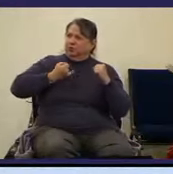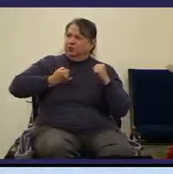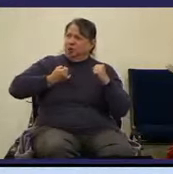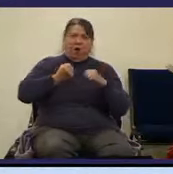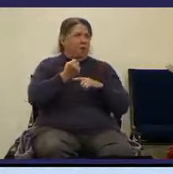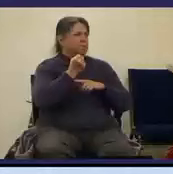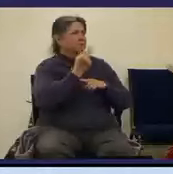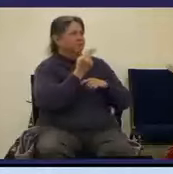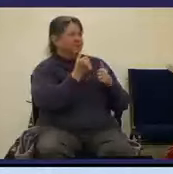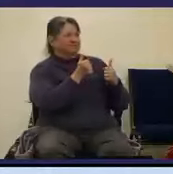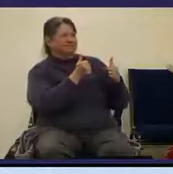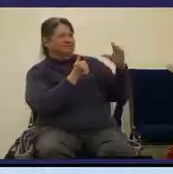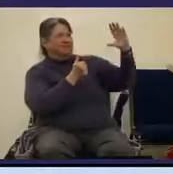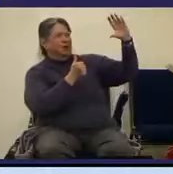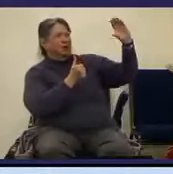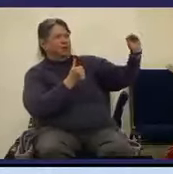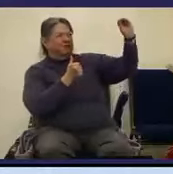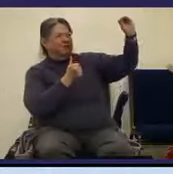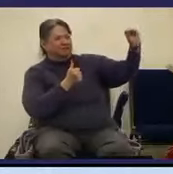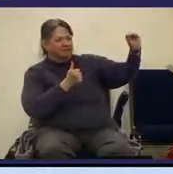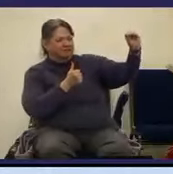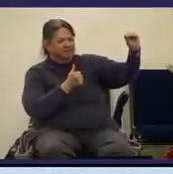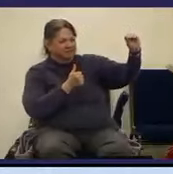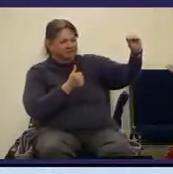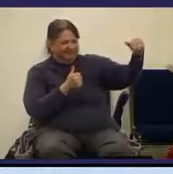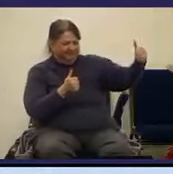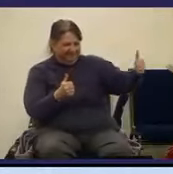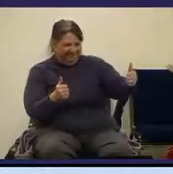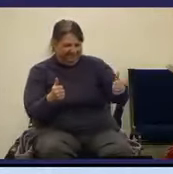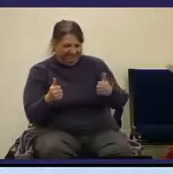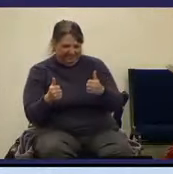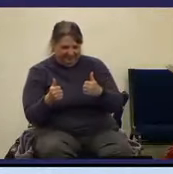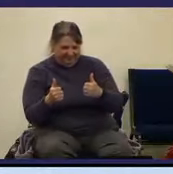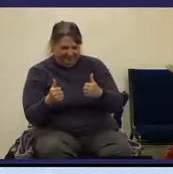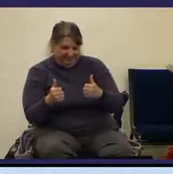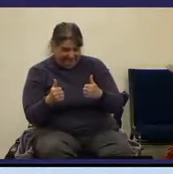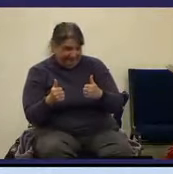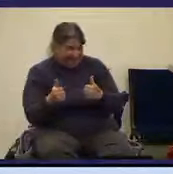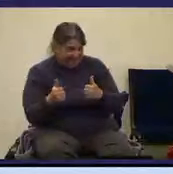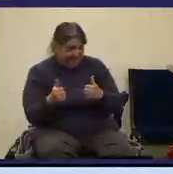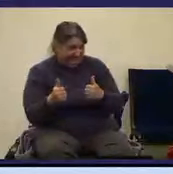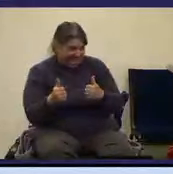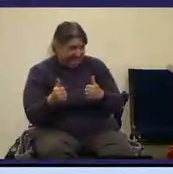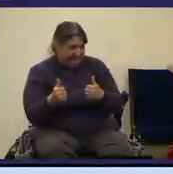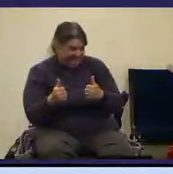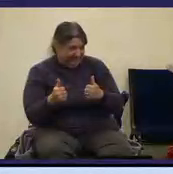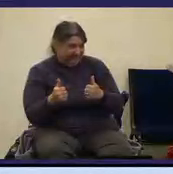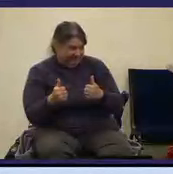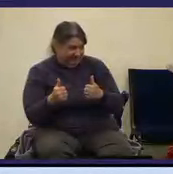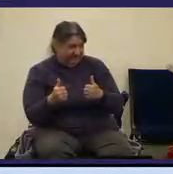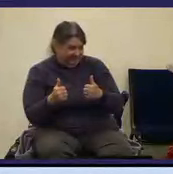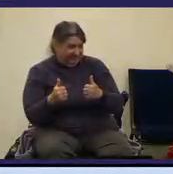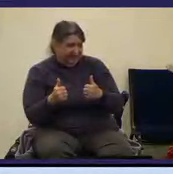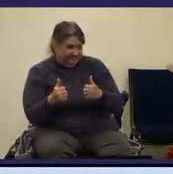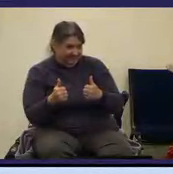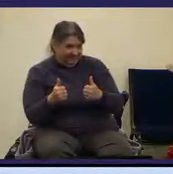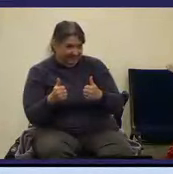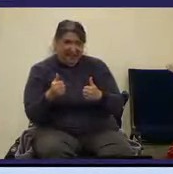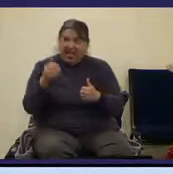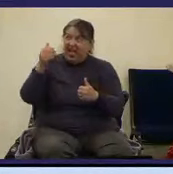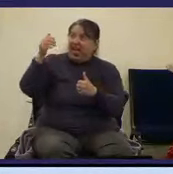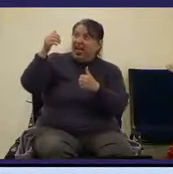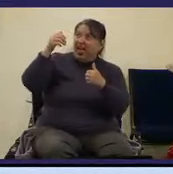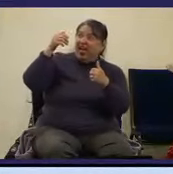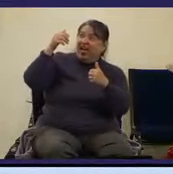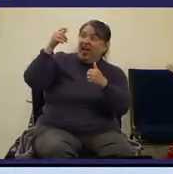We are aware of the enemy's tactics. It says, we're not unaware of his tactics. Church, encouraging us to know who the devil